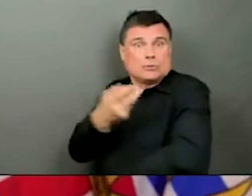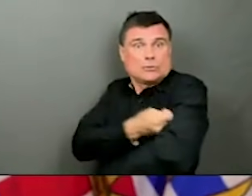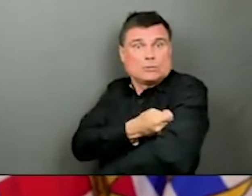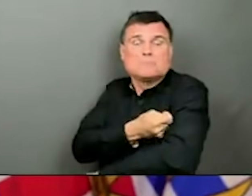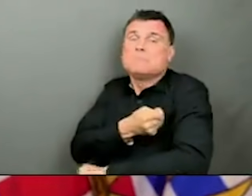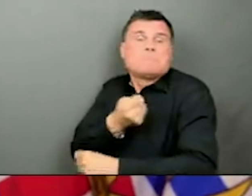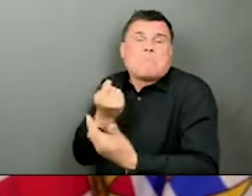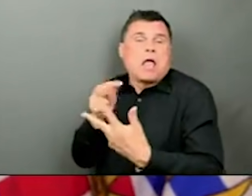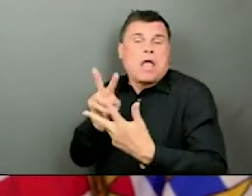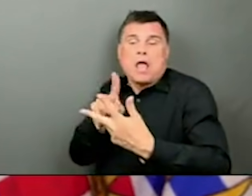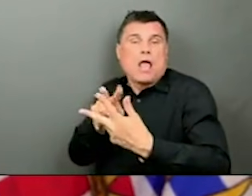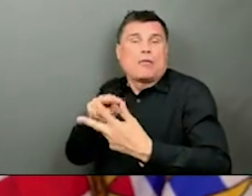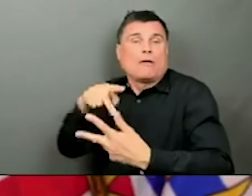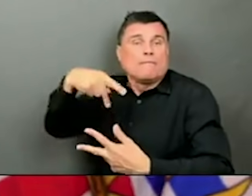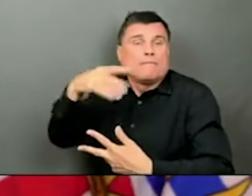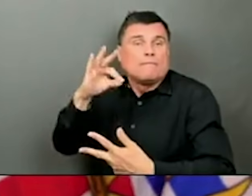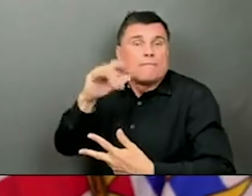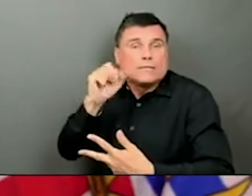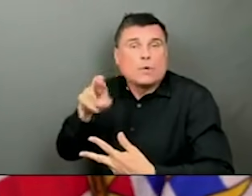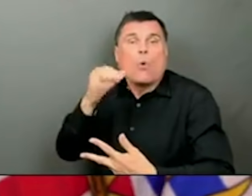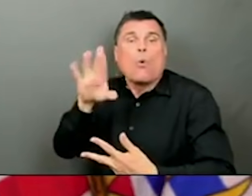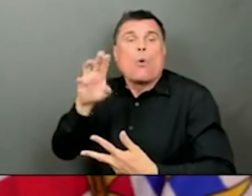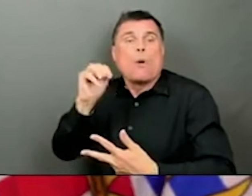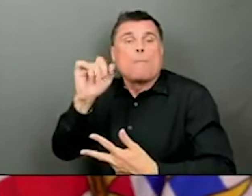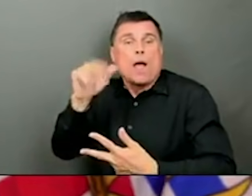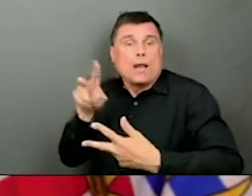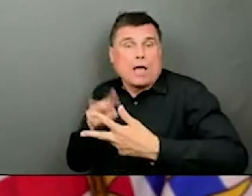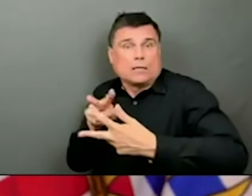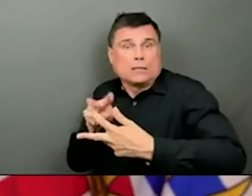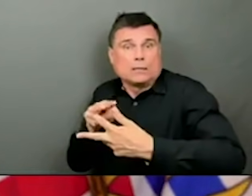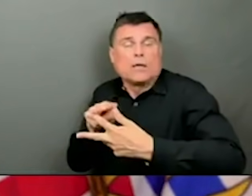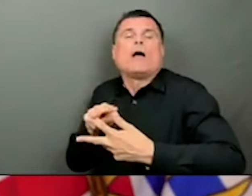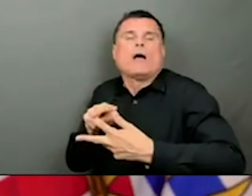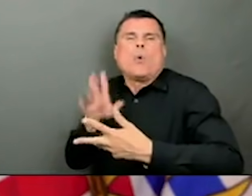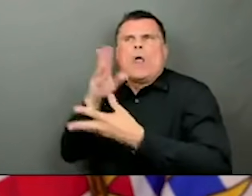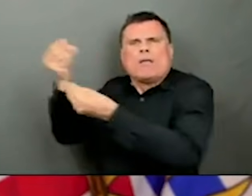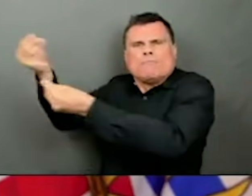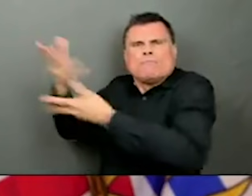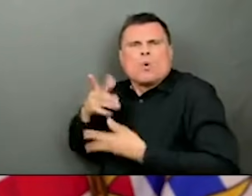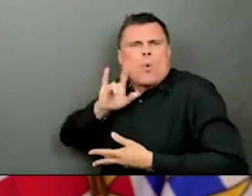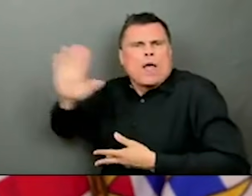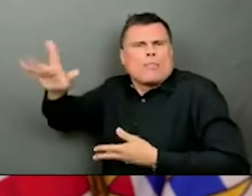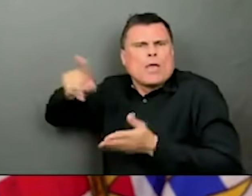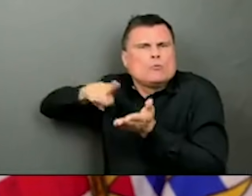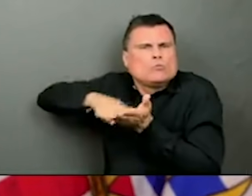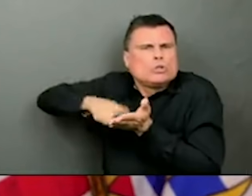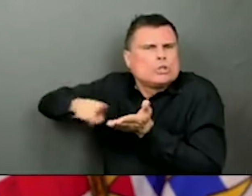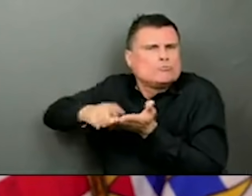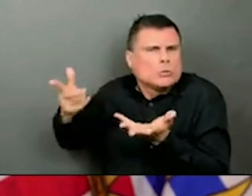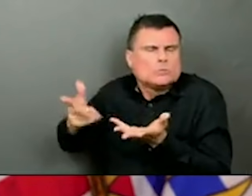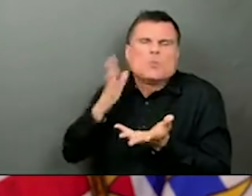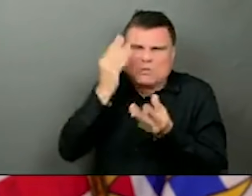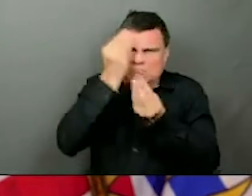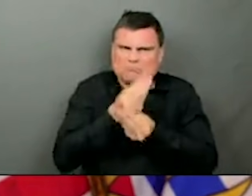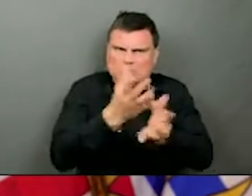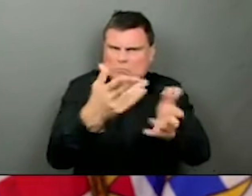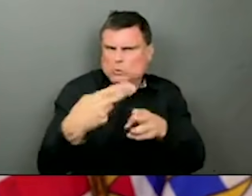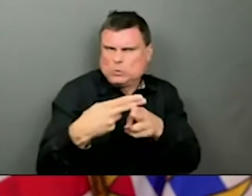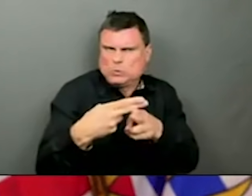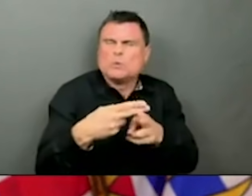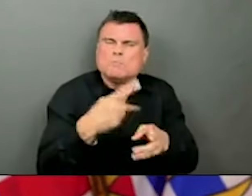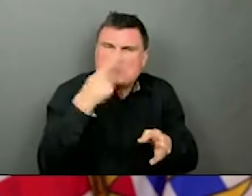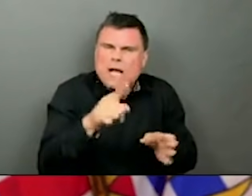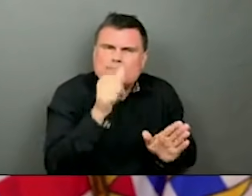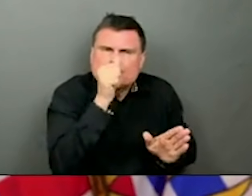some time as your immune system is developing its protective response to your first dose. You will have the